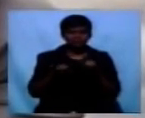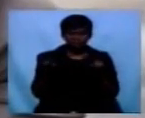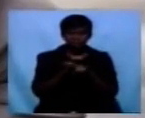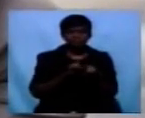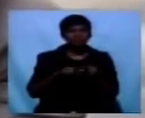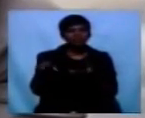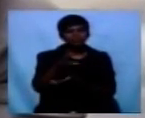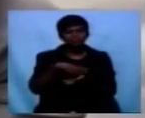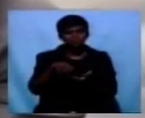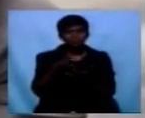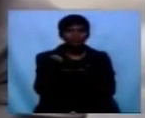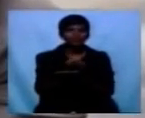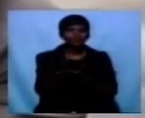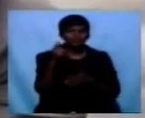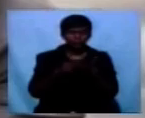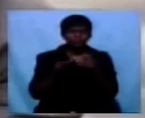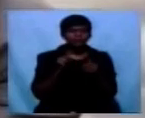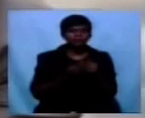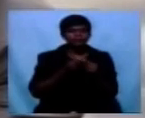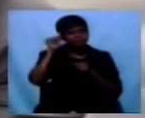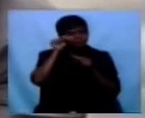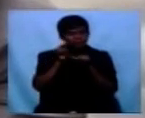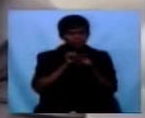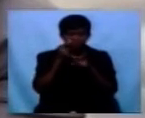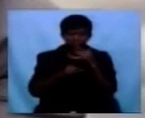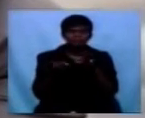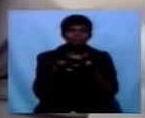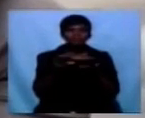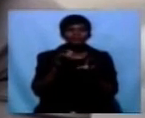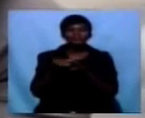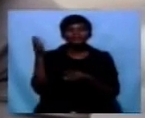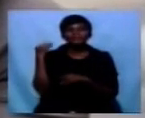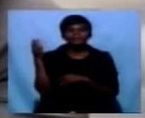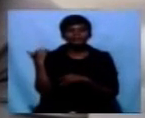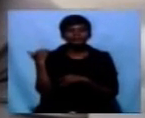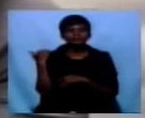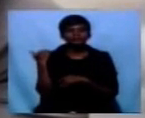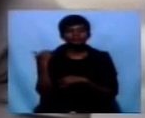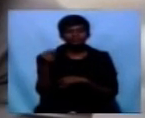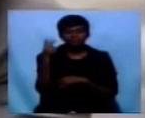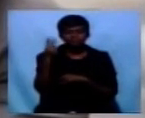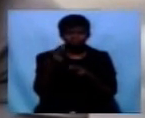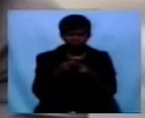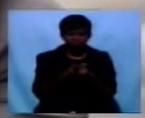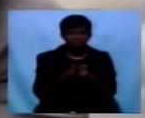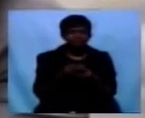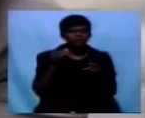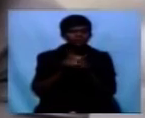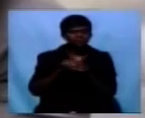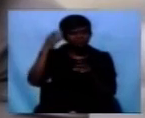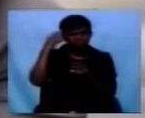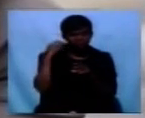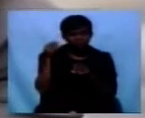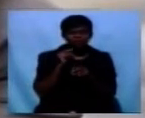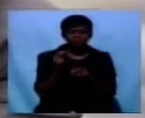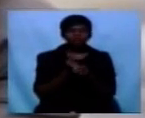the economy. What we agreed and what we have been doing in the past for 2 months we've been in office